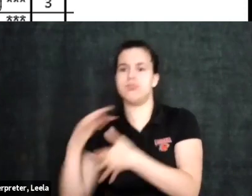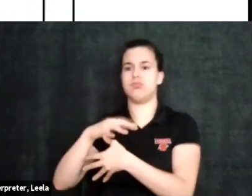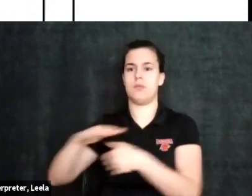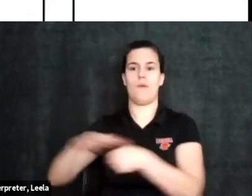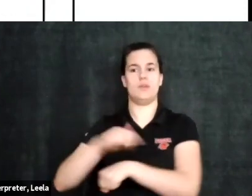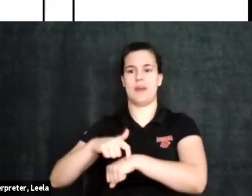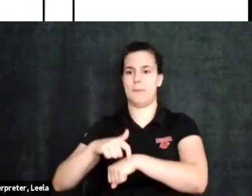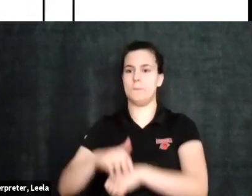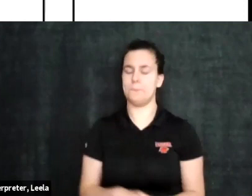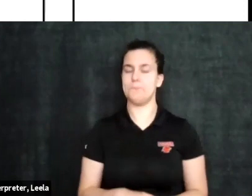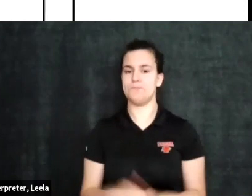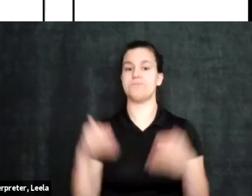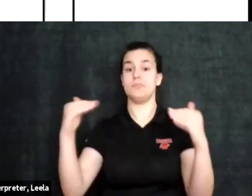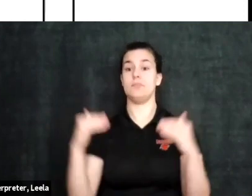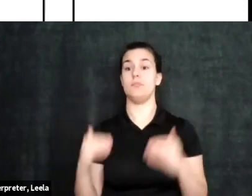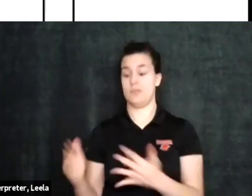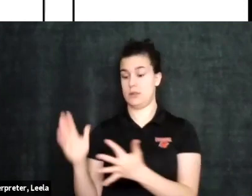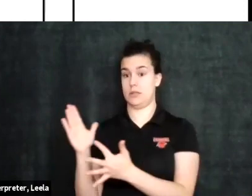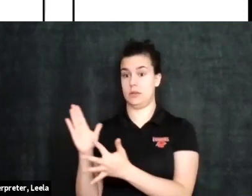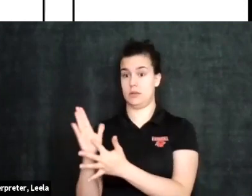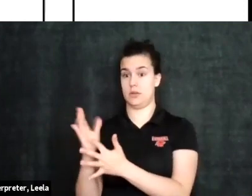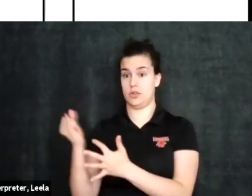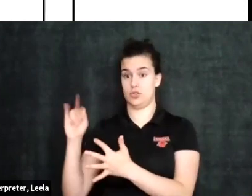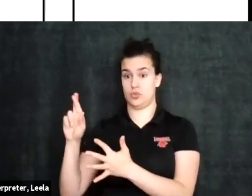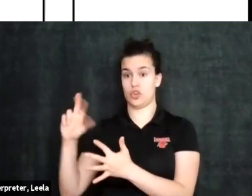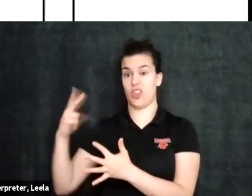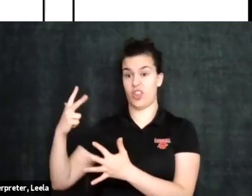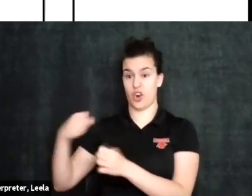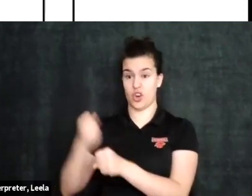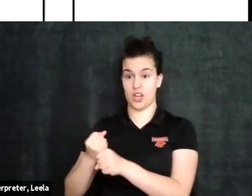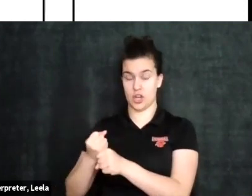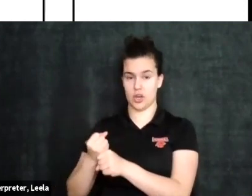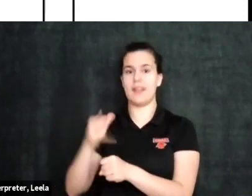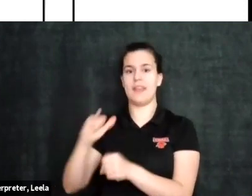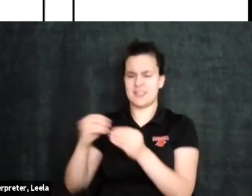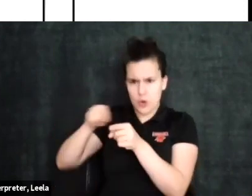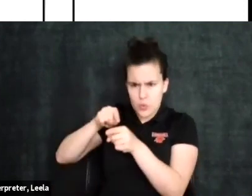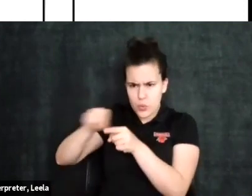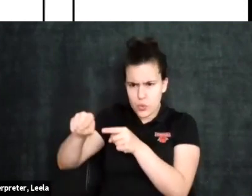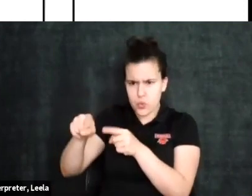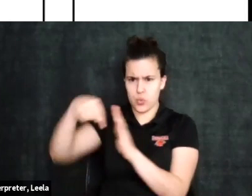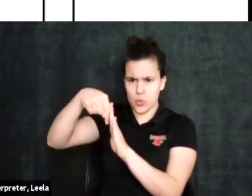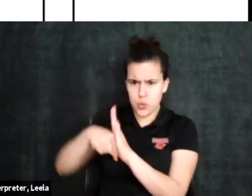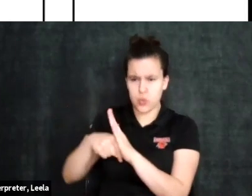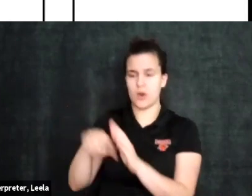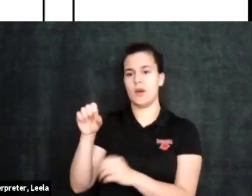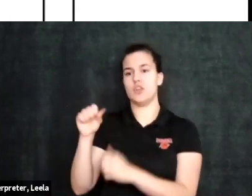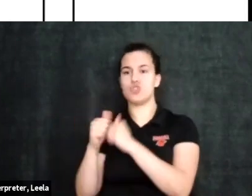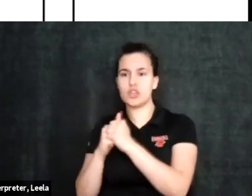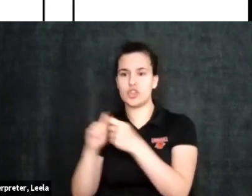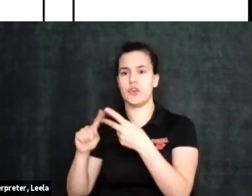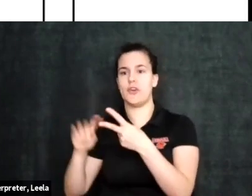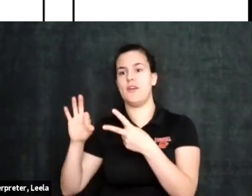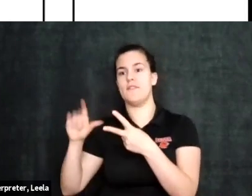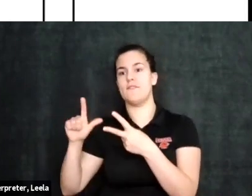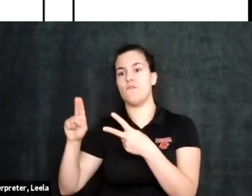then, in our third year, we get into the detailed different discipline courses: structures, fluids,